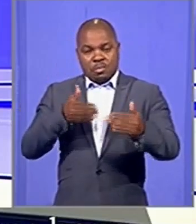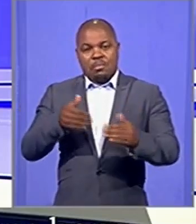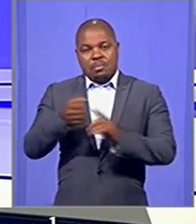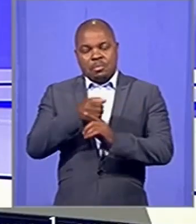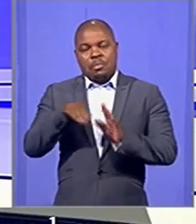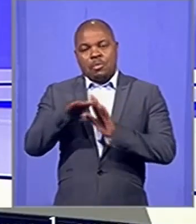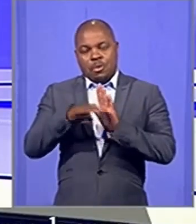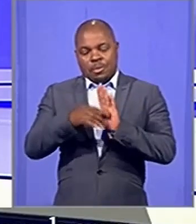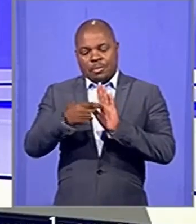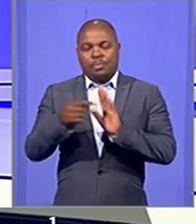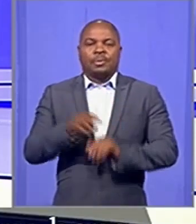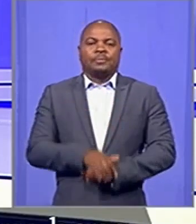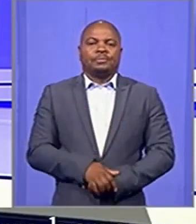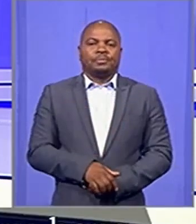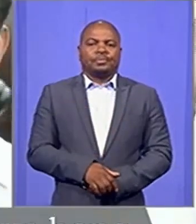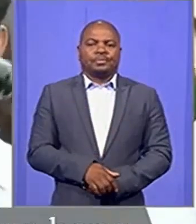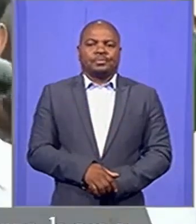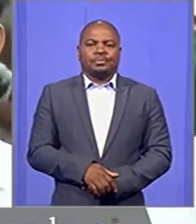basadi.